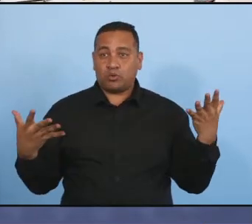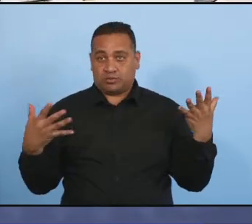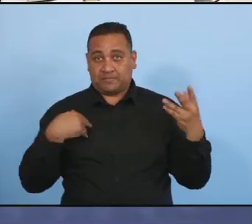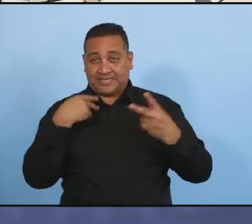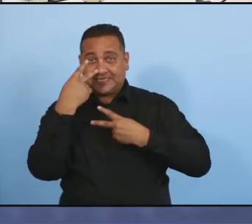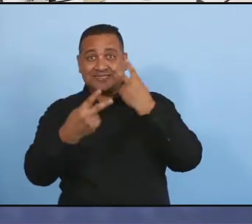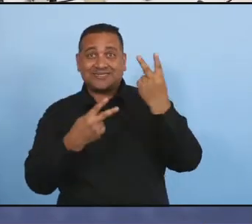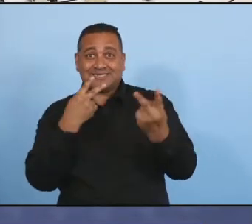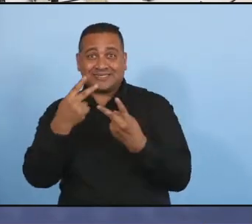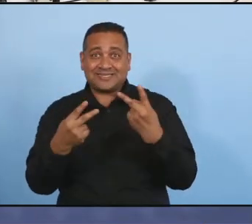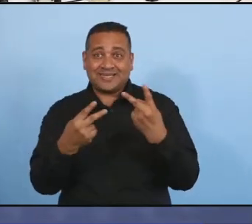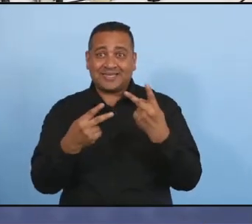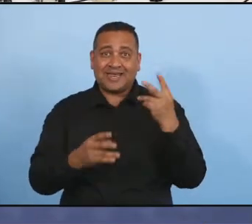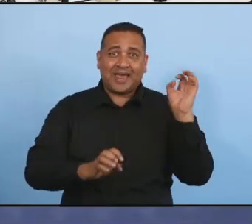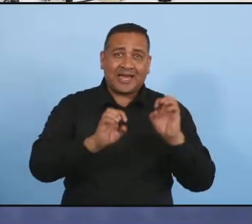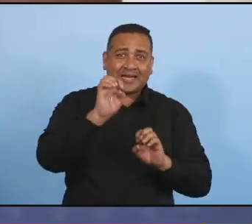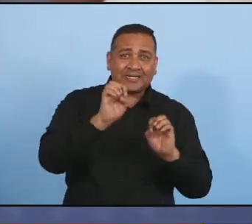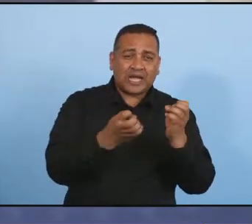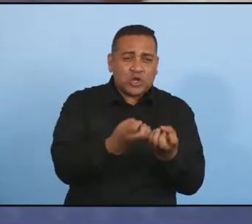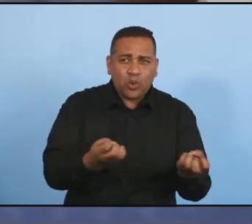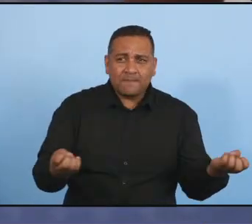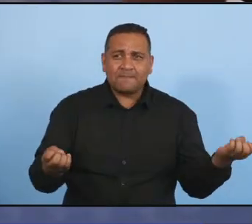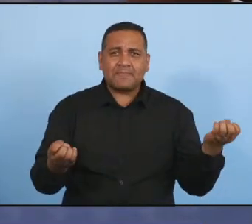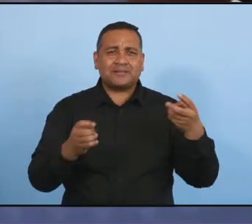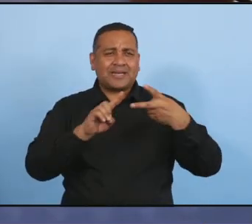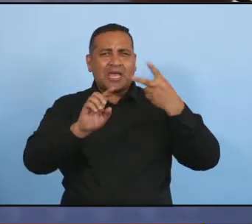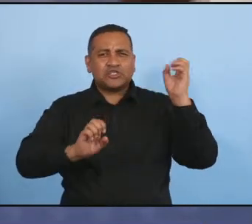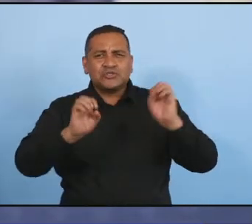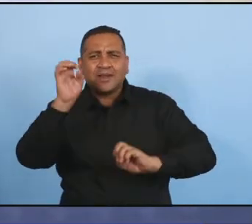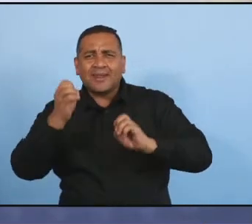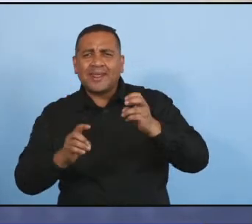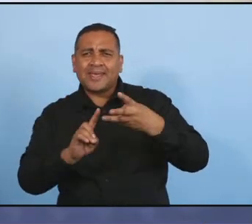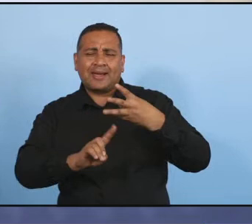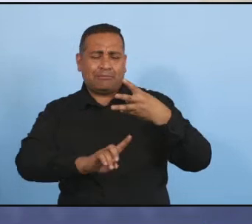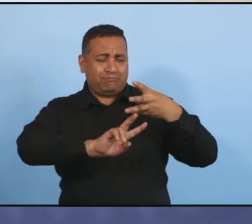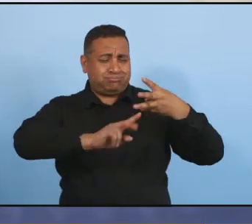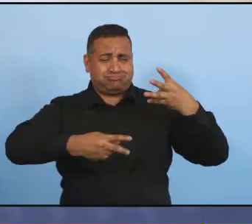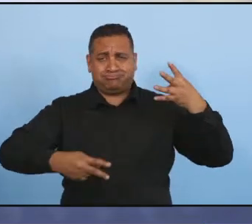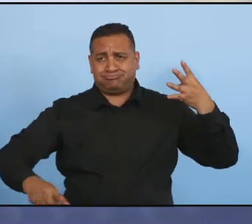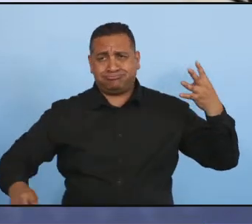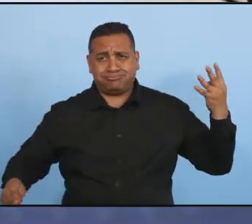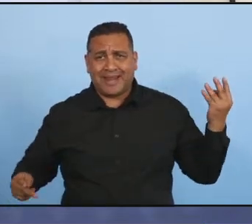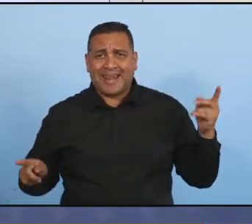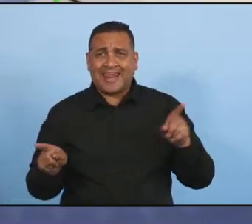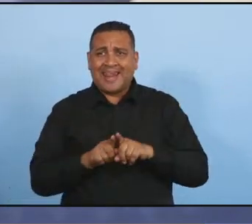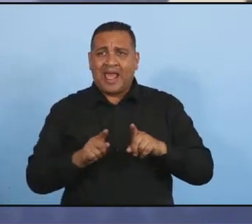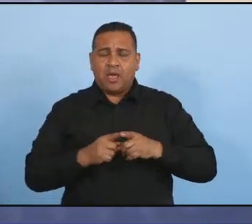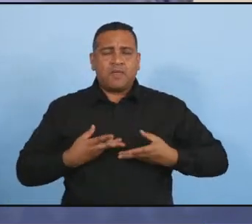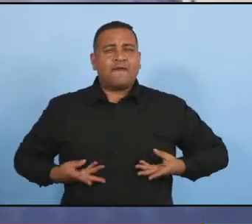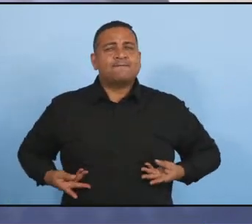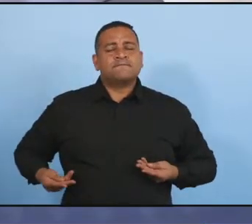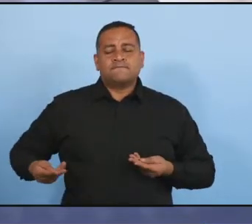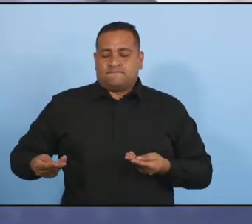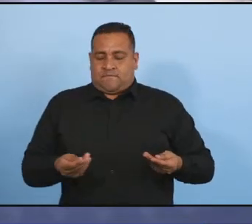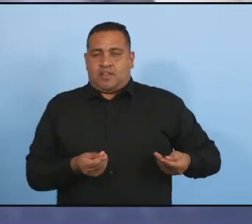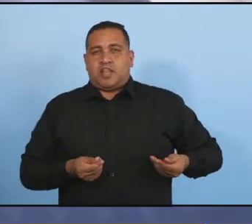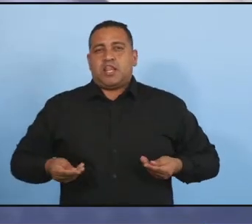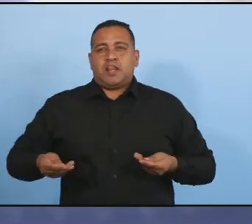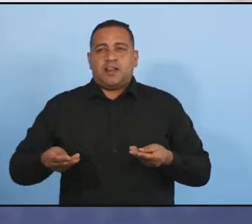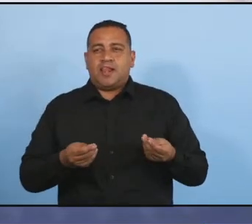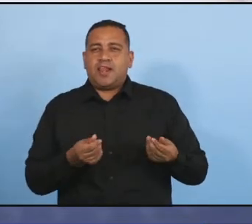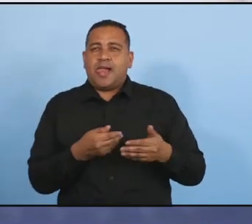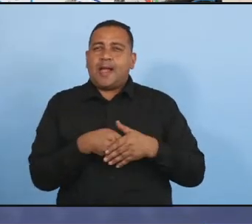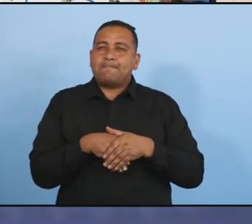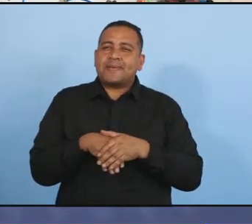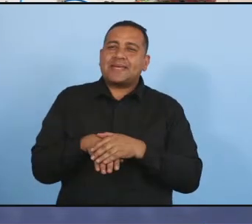equipment around you, you see all of this. I mean, you know, and there's a vibe about the place. You can really sense it when you